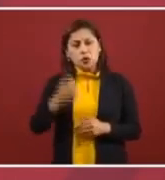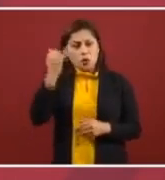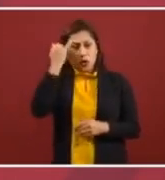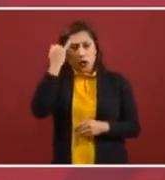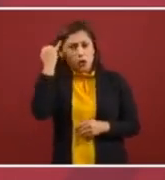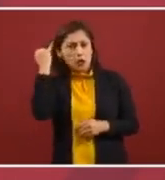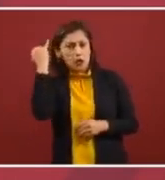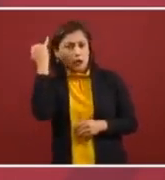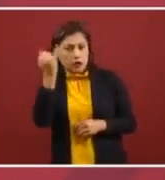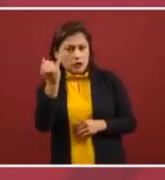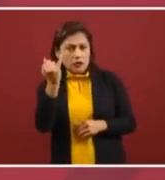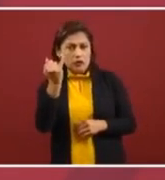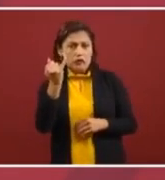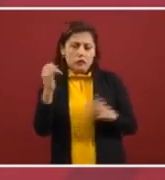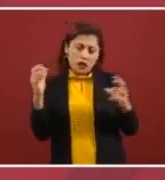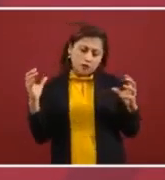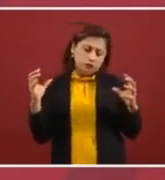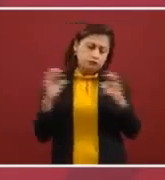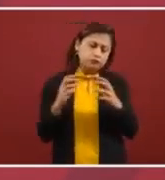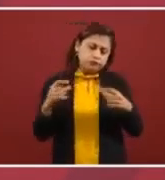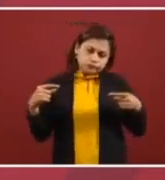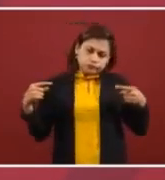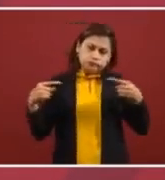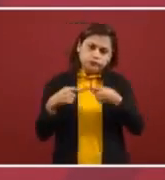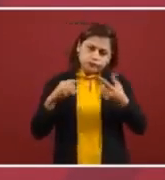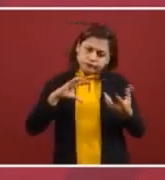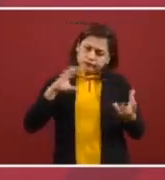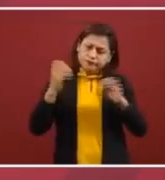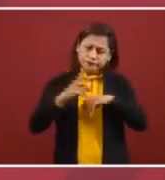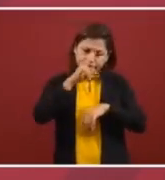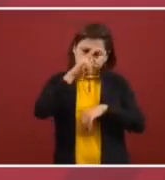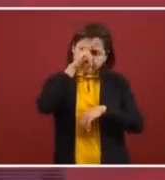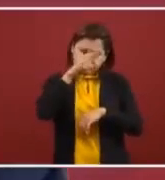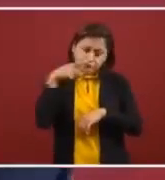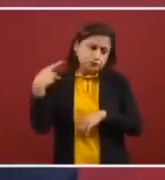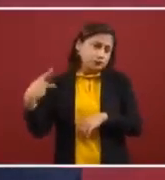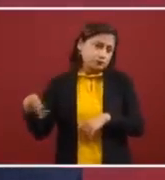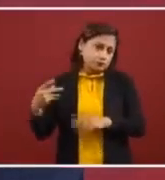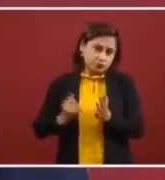politics of confrontation and violence